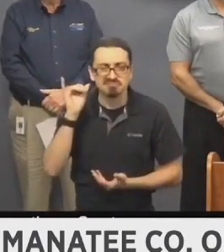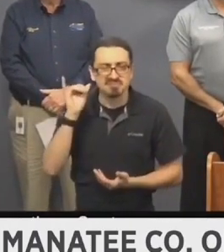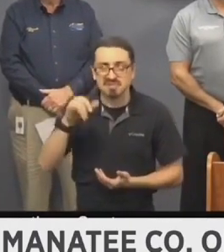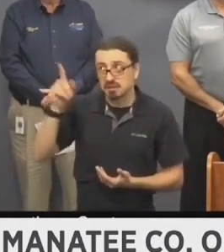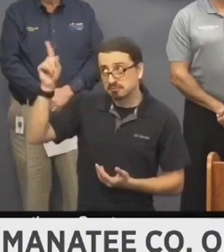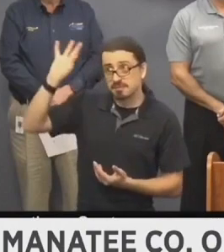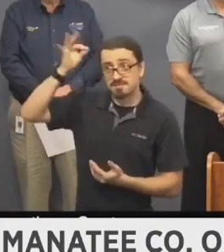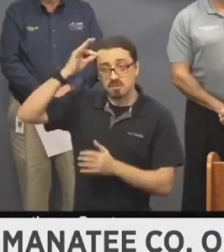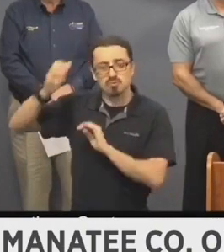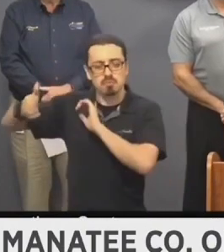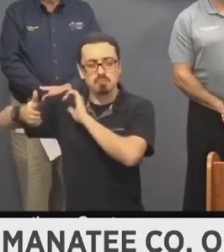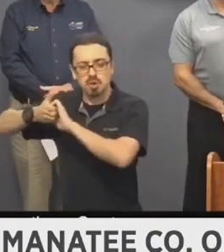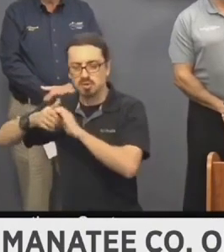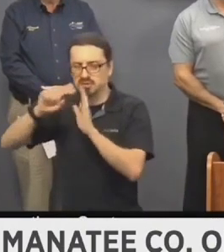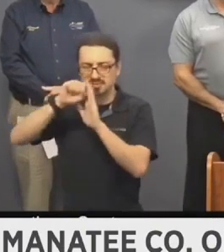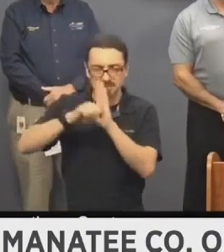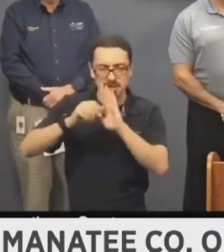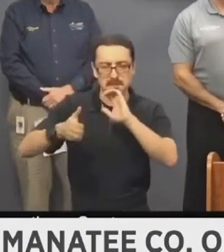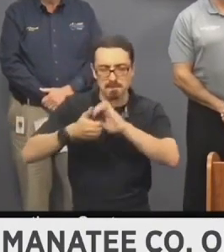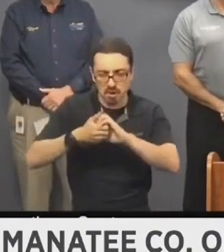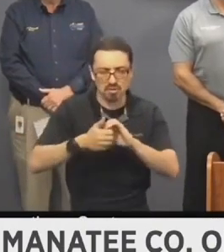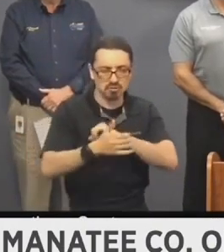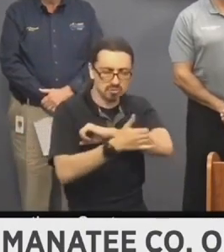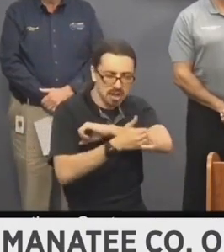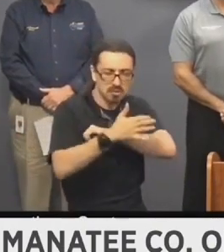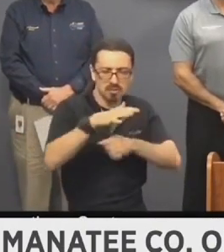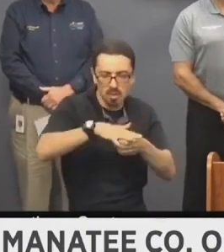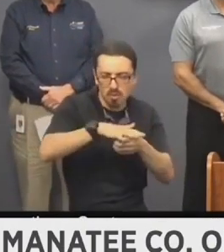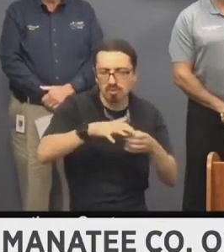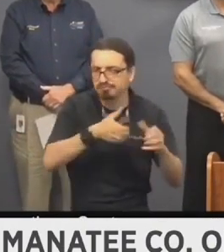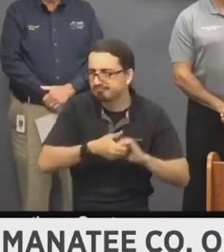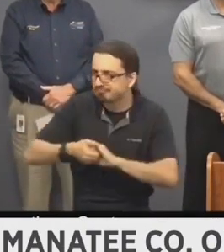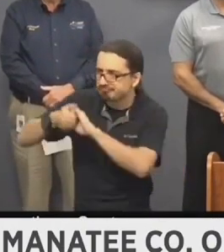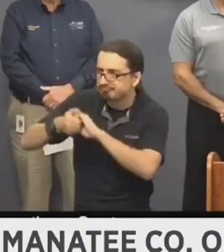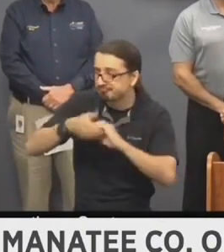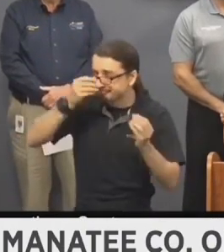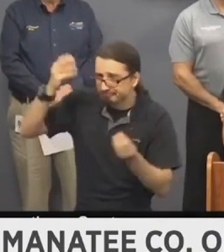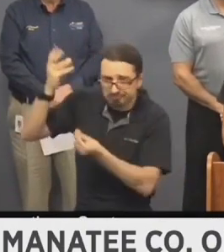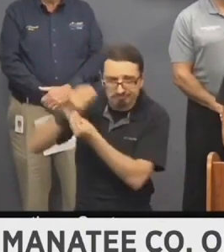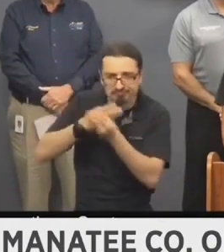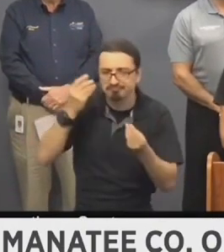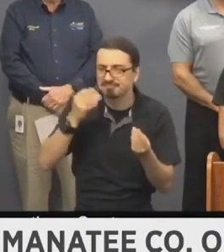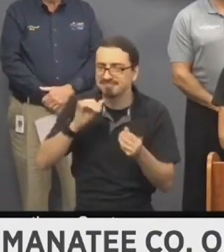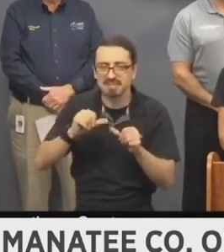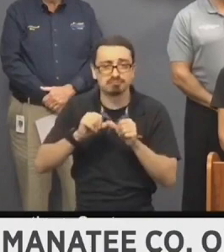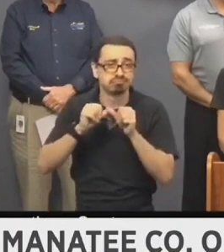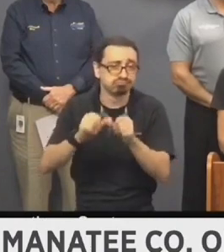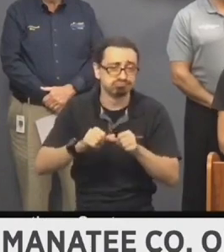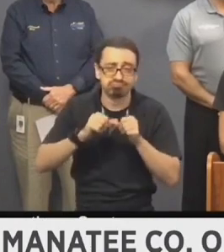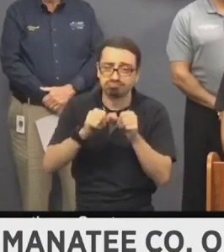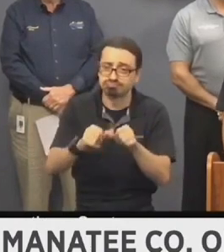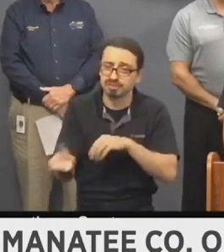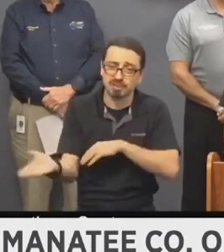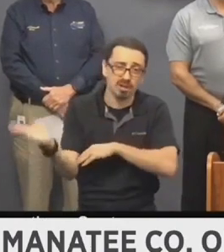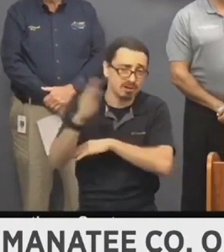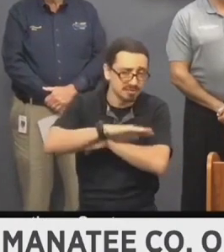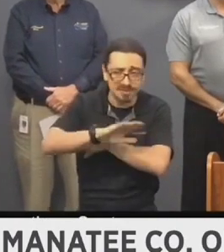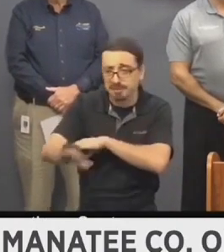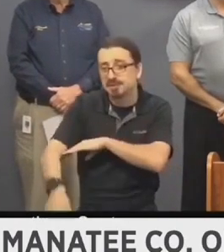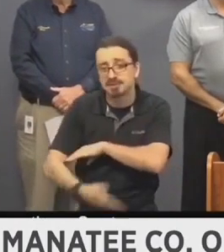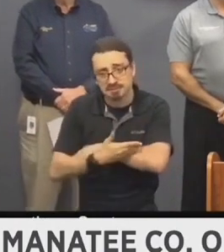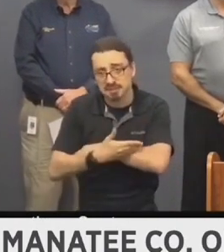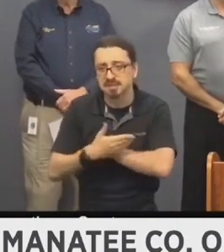until the storm passes, and we are sure that it is safe for residents to return back to their homes and the shelters are clear. Currently, there's